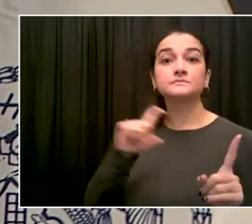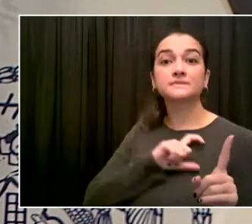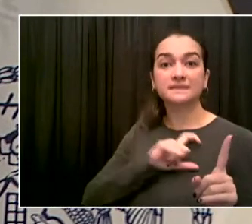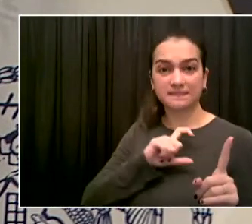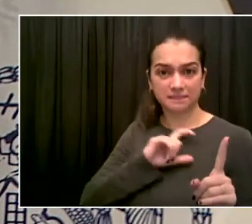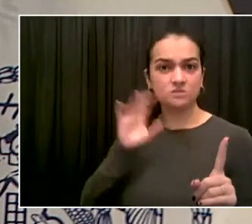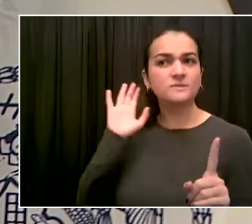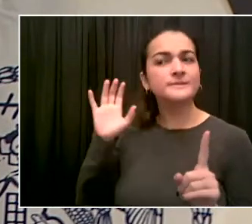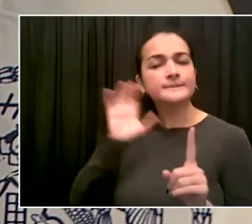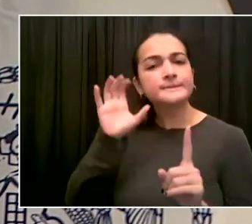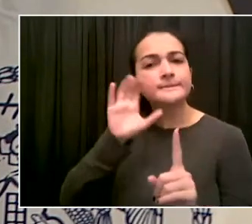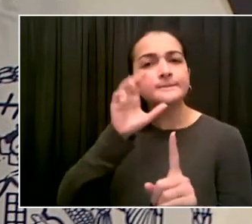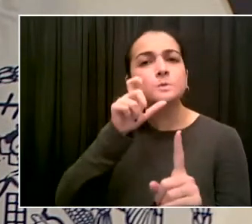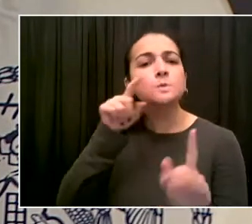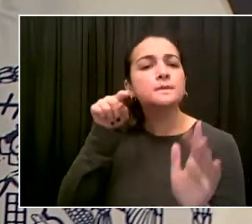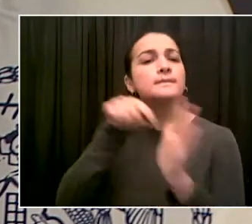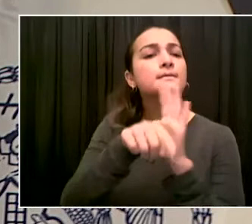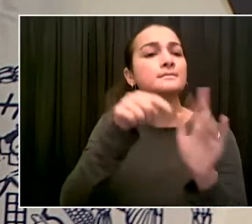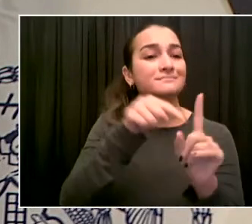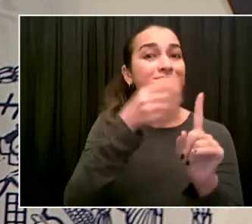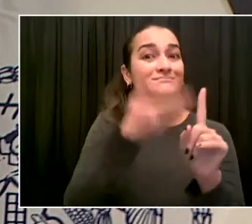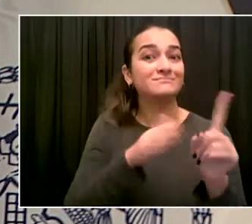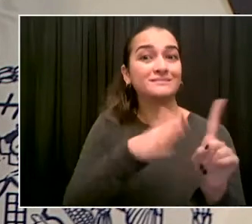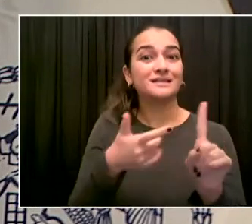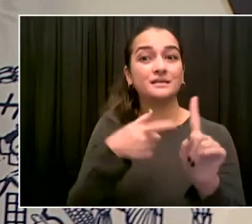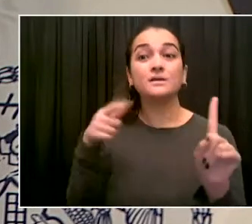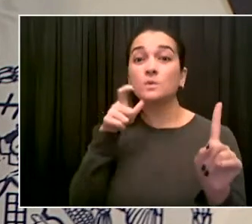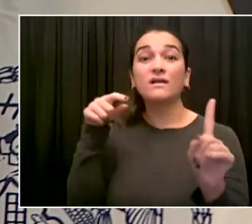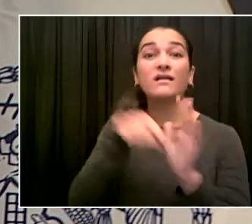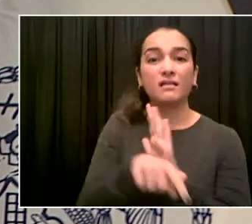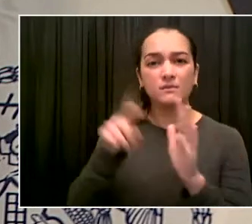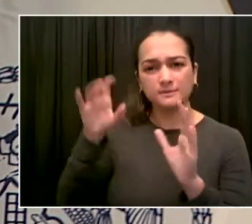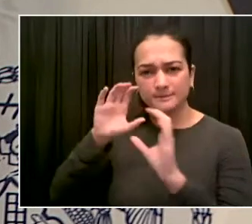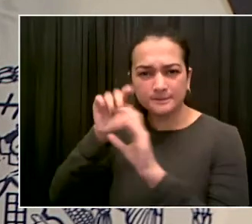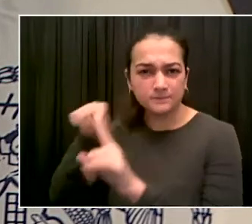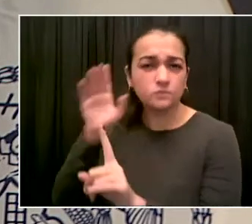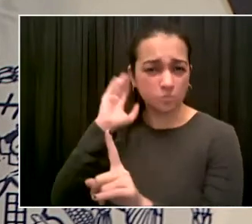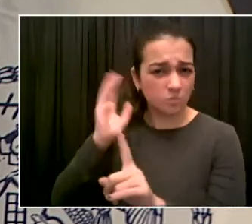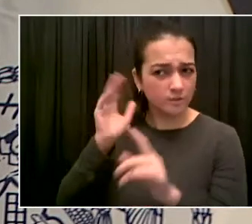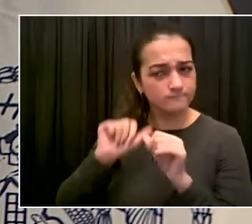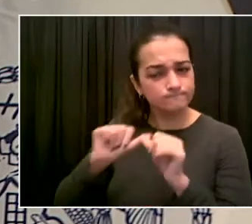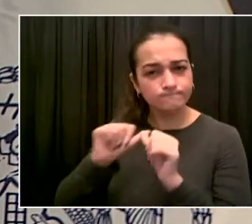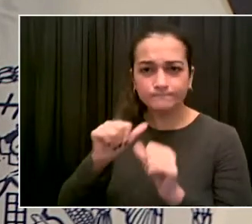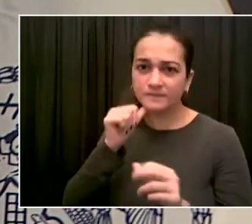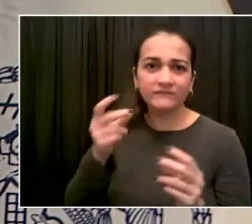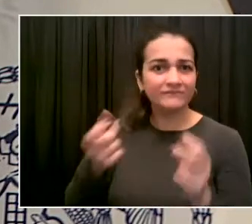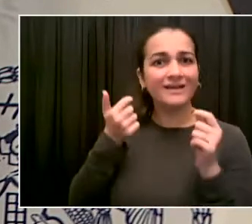of the case, I will turn to Commissioner Shea. Sure.